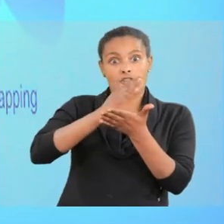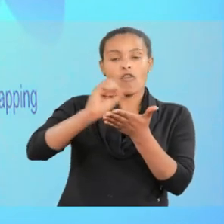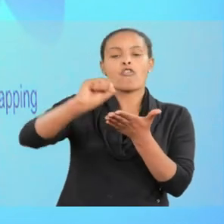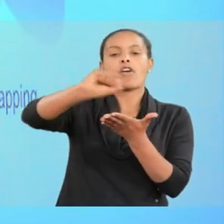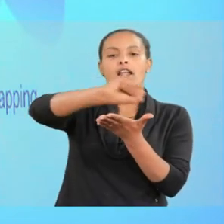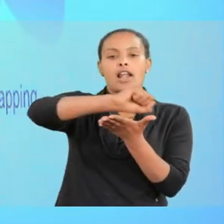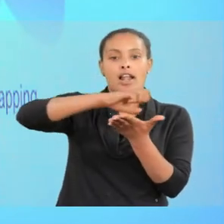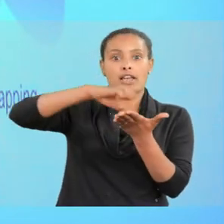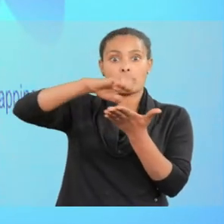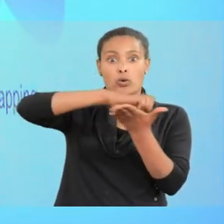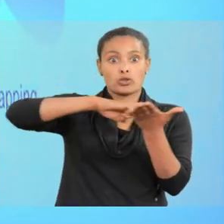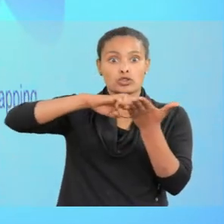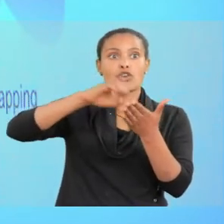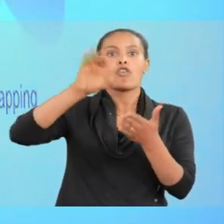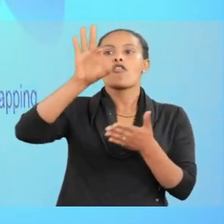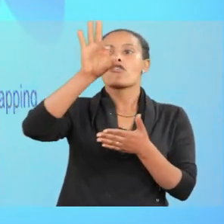electrons,